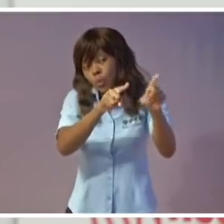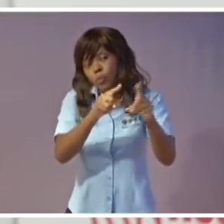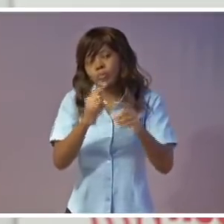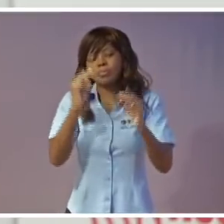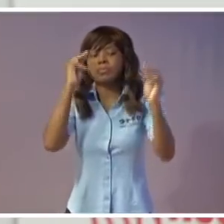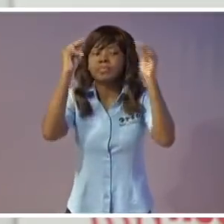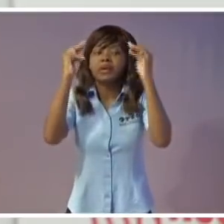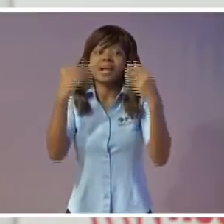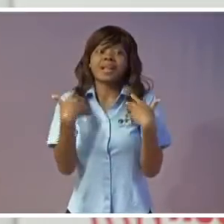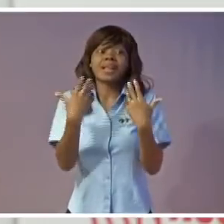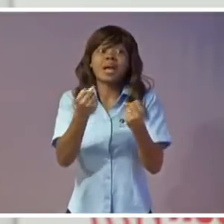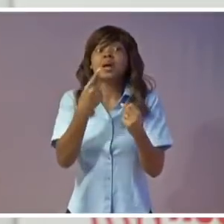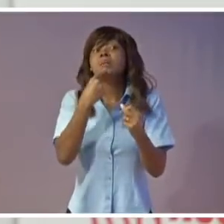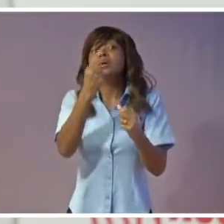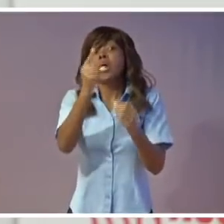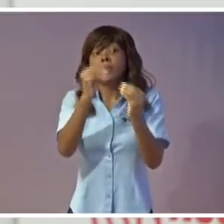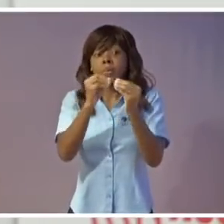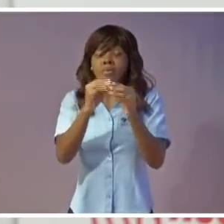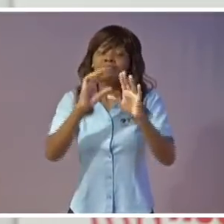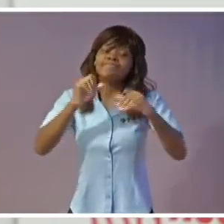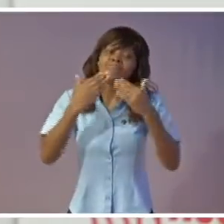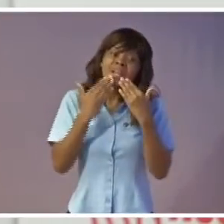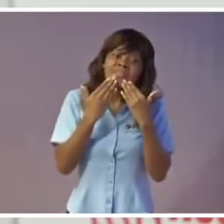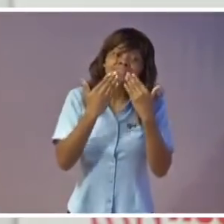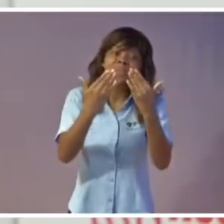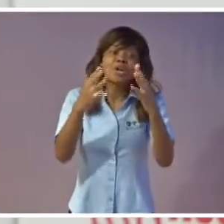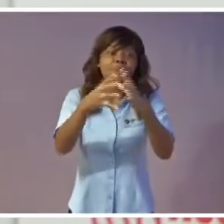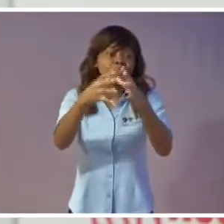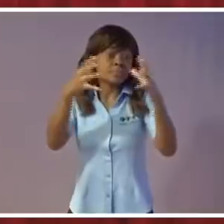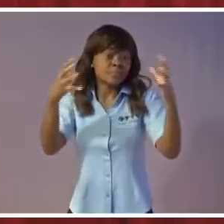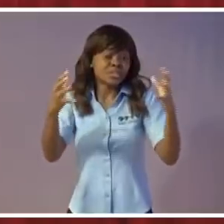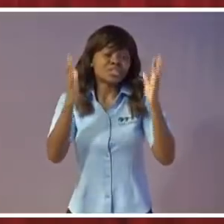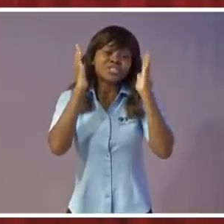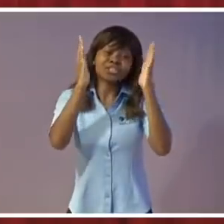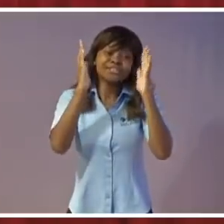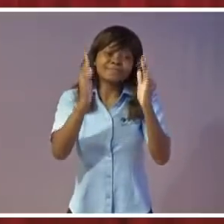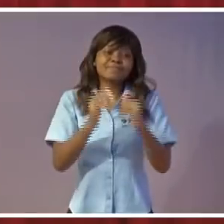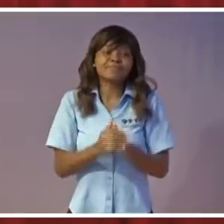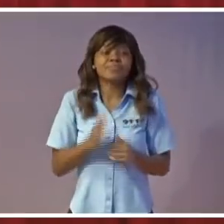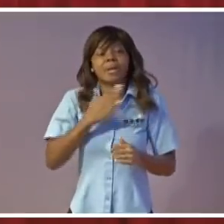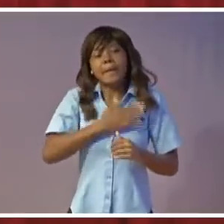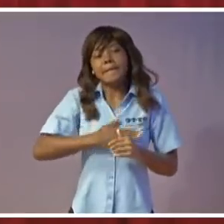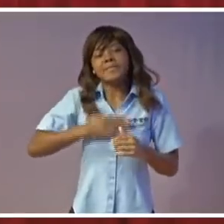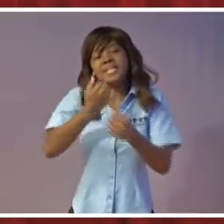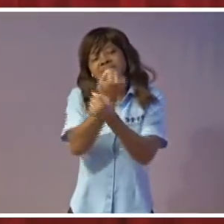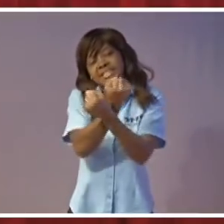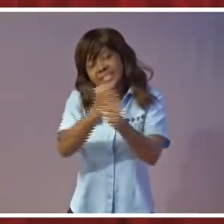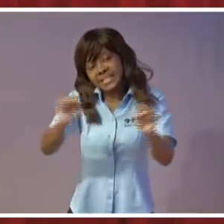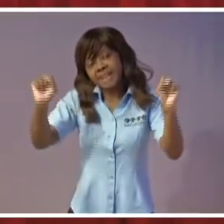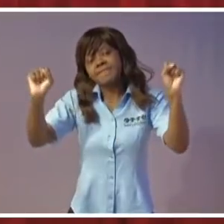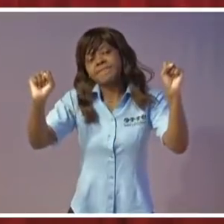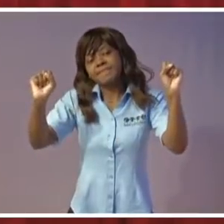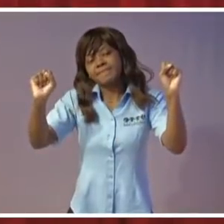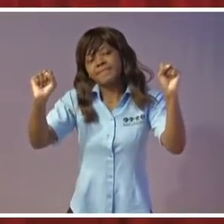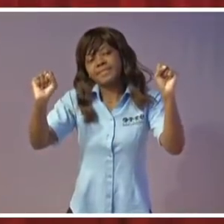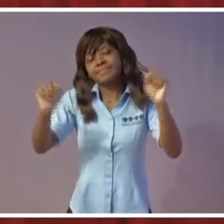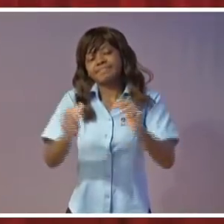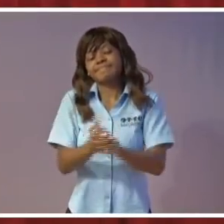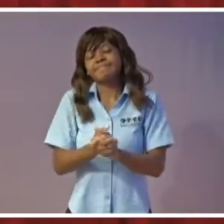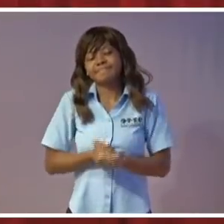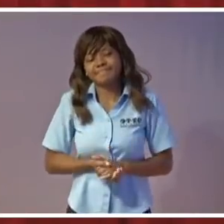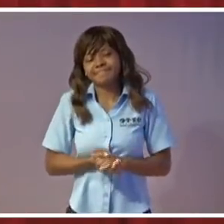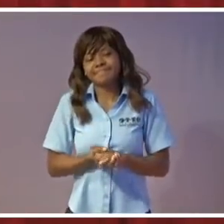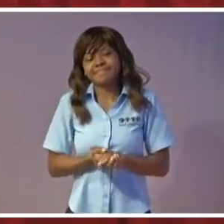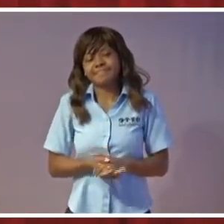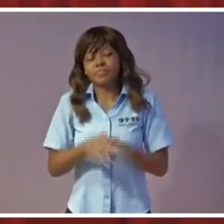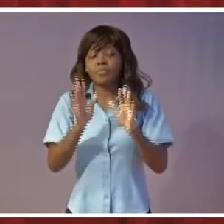vaccines. Thank you very much for your attention, and please be safe. Thank you very much, Dr. Abdul Richards. The